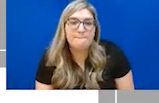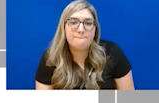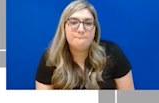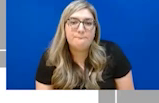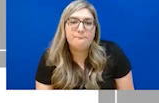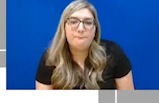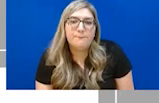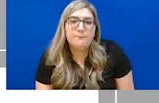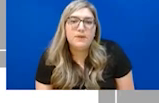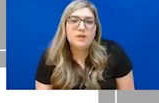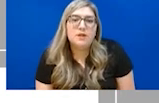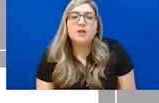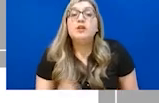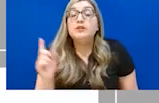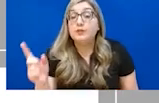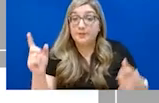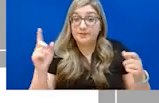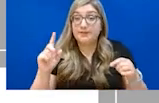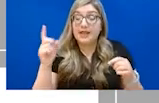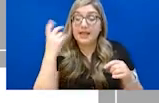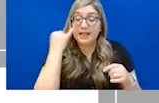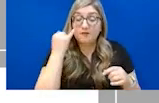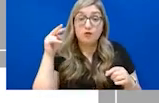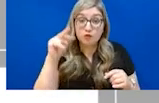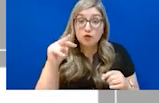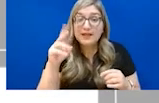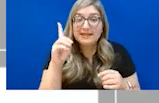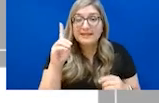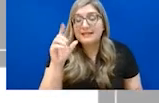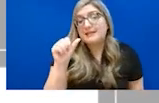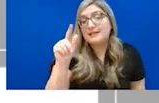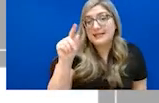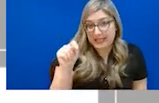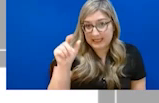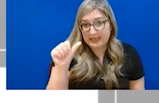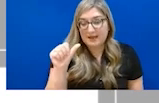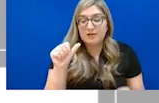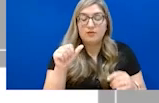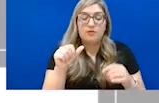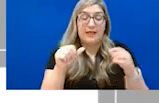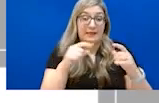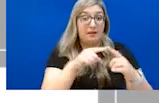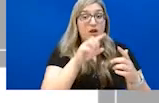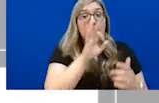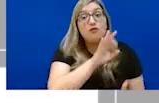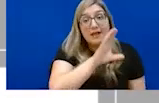other colleges looking at our classes. Those are the numbers that you see per